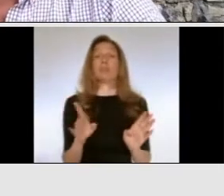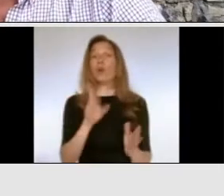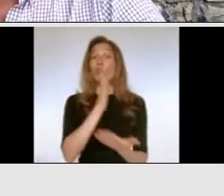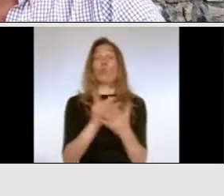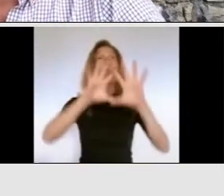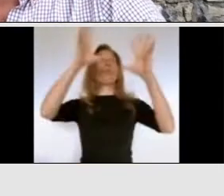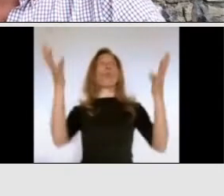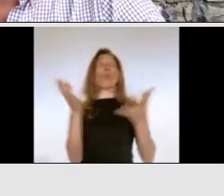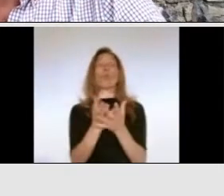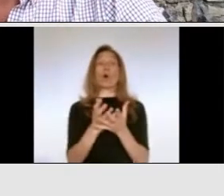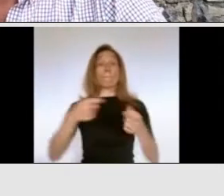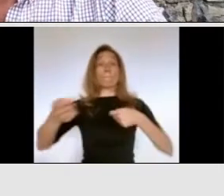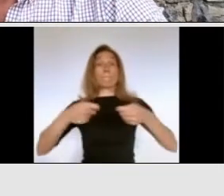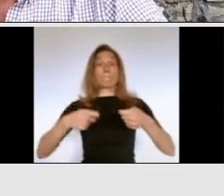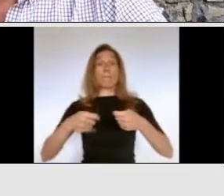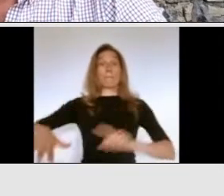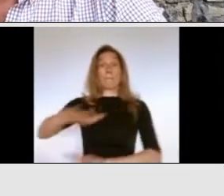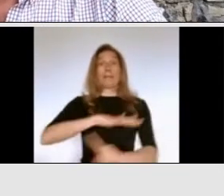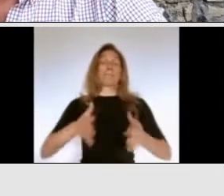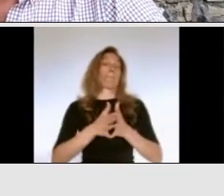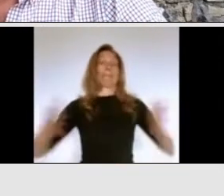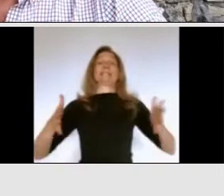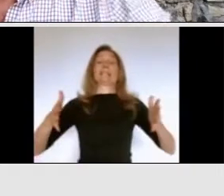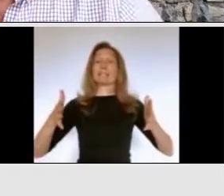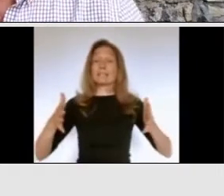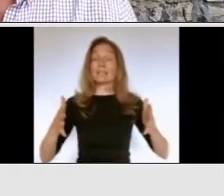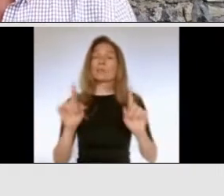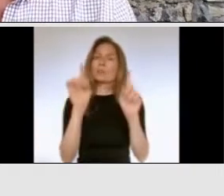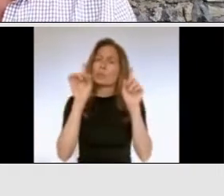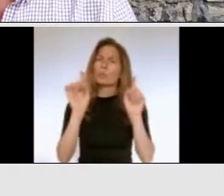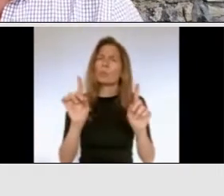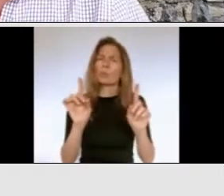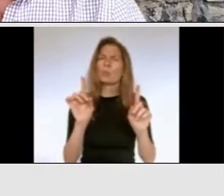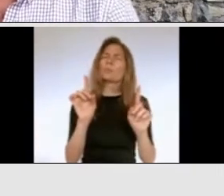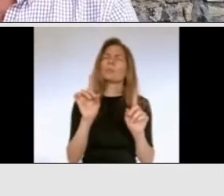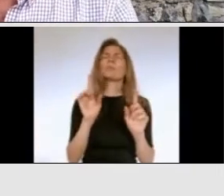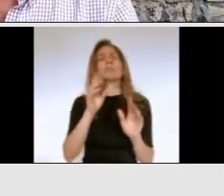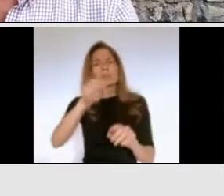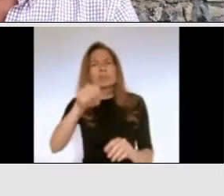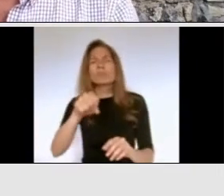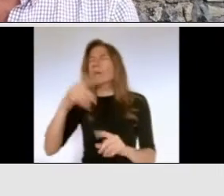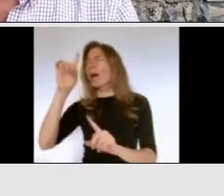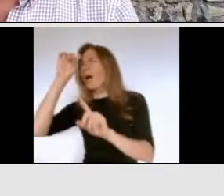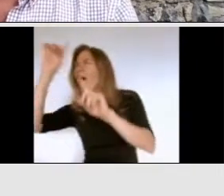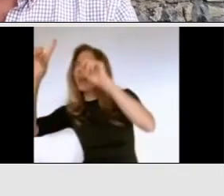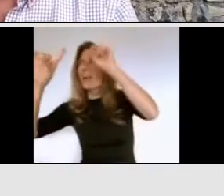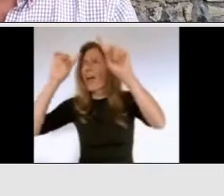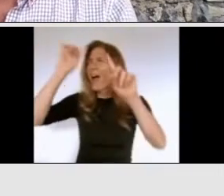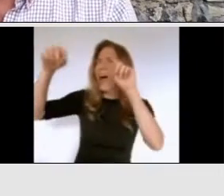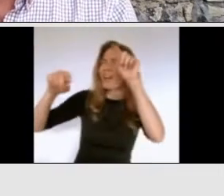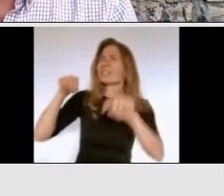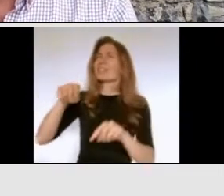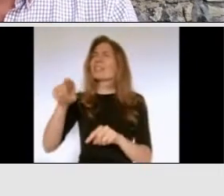marketplace in the world. And it's incredibly important that we can stimulate innovation